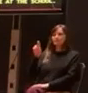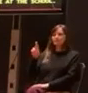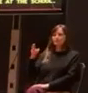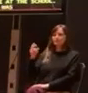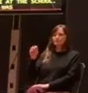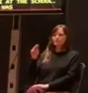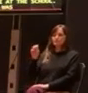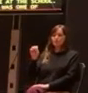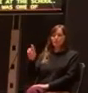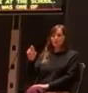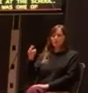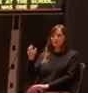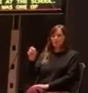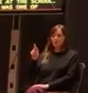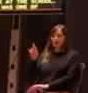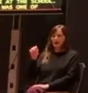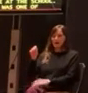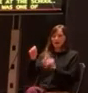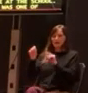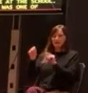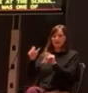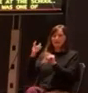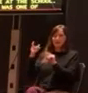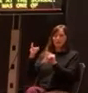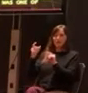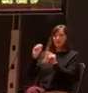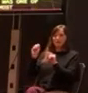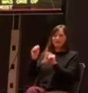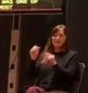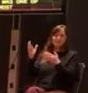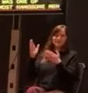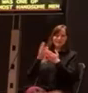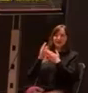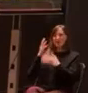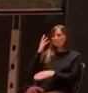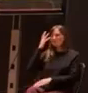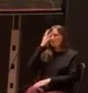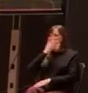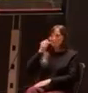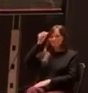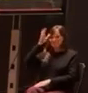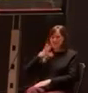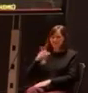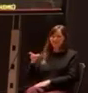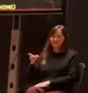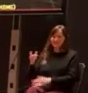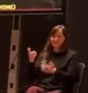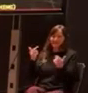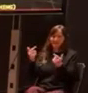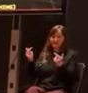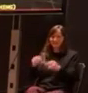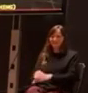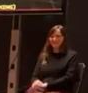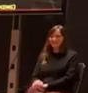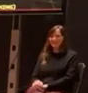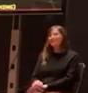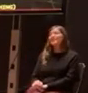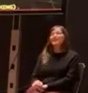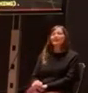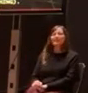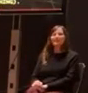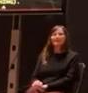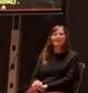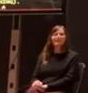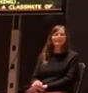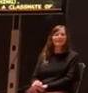of Seattle's most handsome men. and a classmate of my